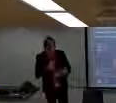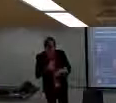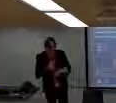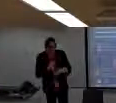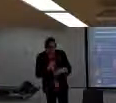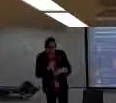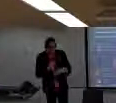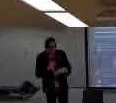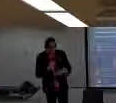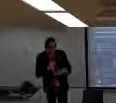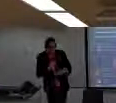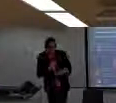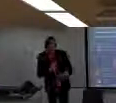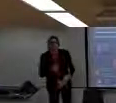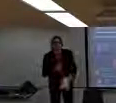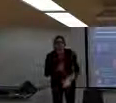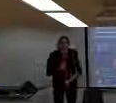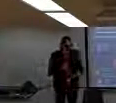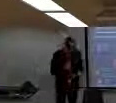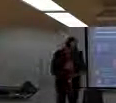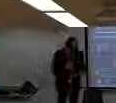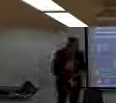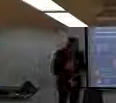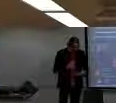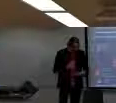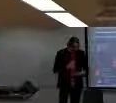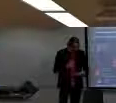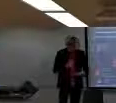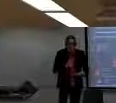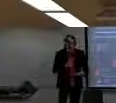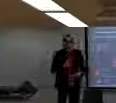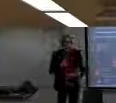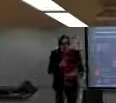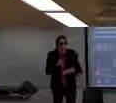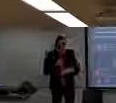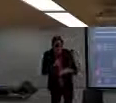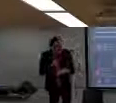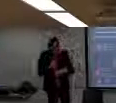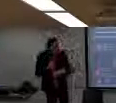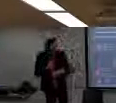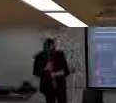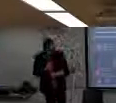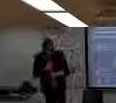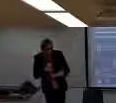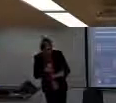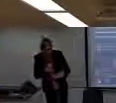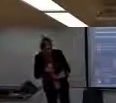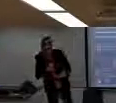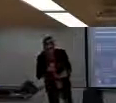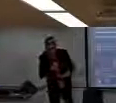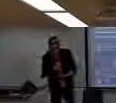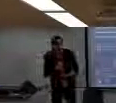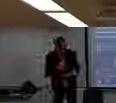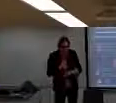the Digital Divide. And the main argument of that book was that inequalities in terms of access to the internet